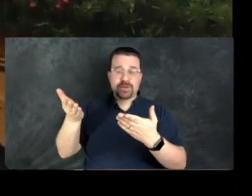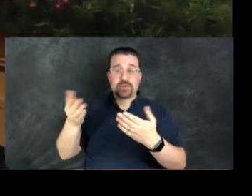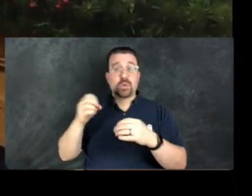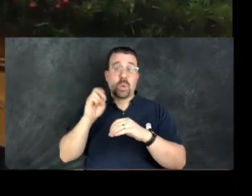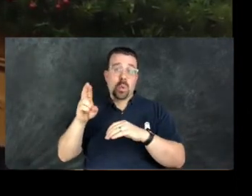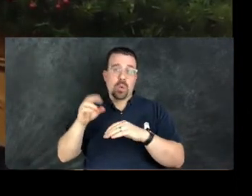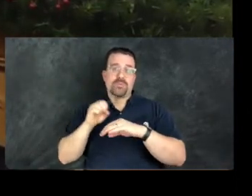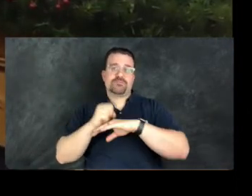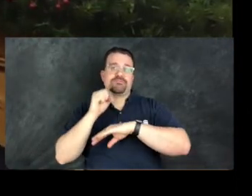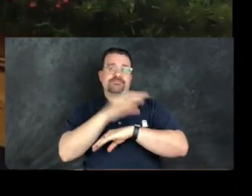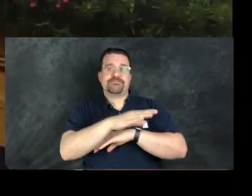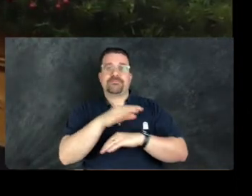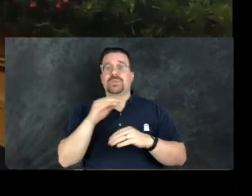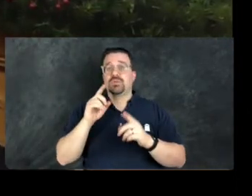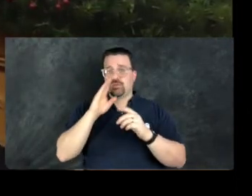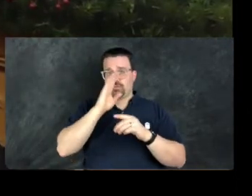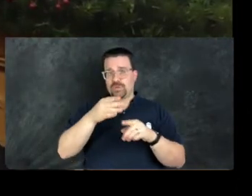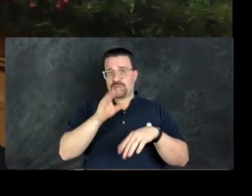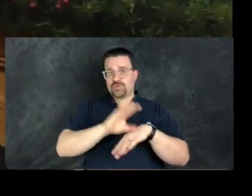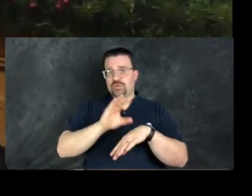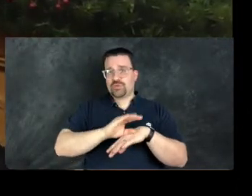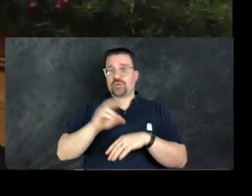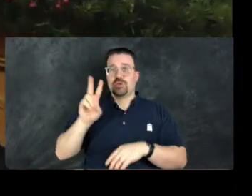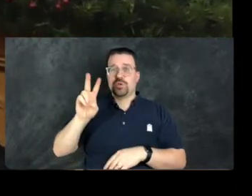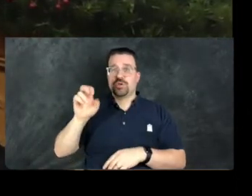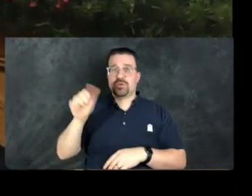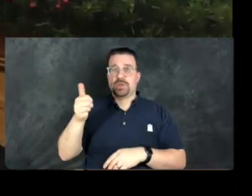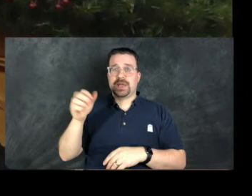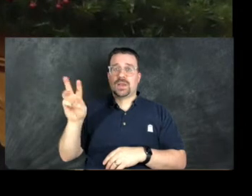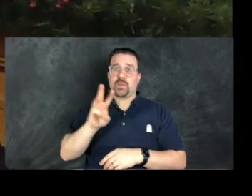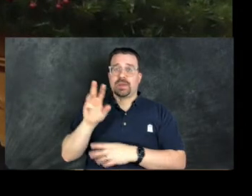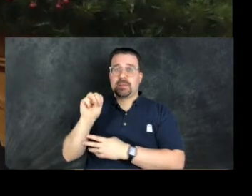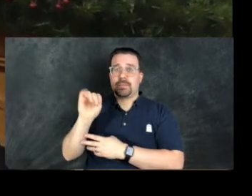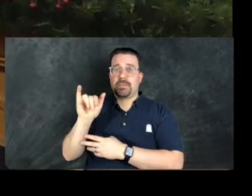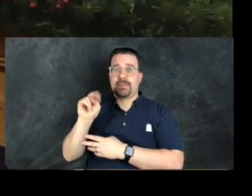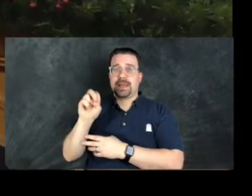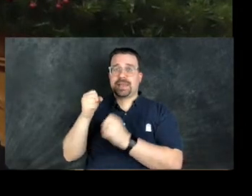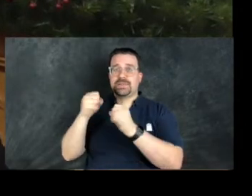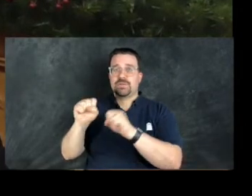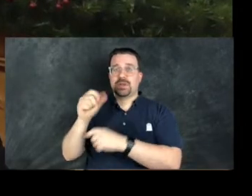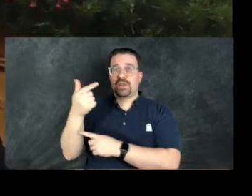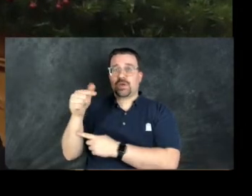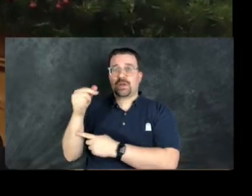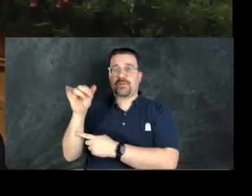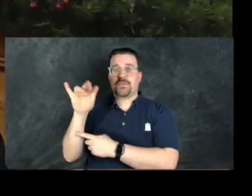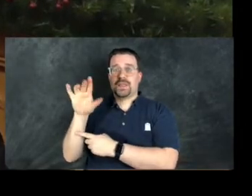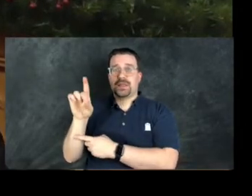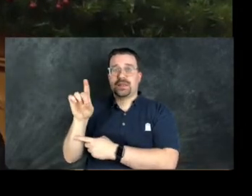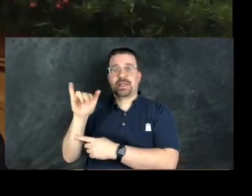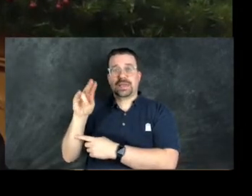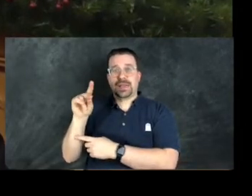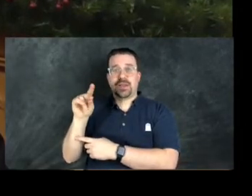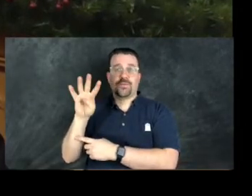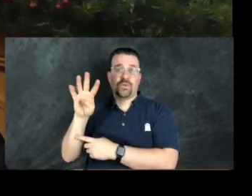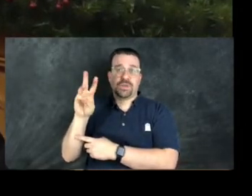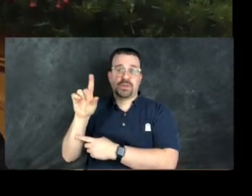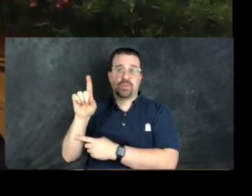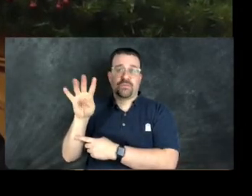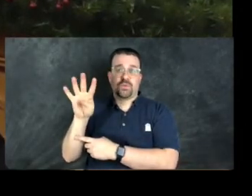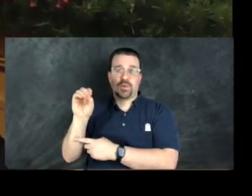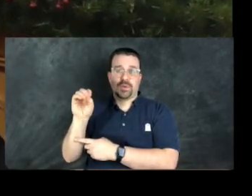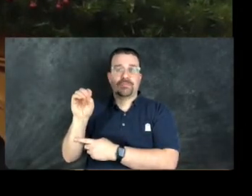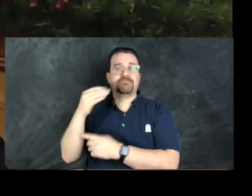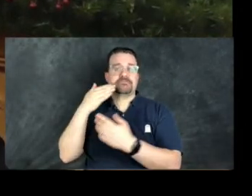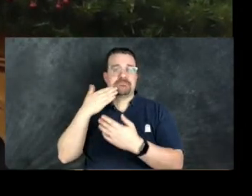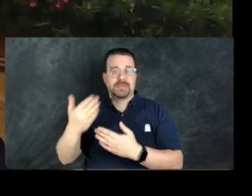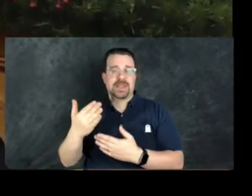send your offering directly to the church at 210 West Main Street, Greenfield, Indiana, 46140.